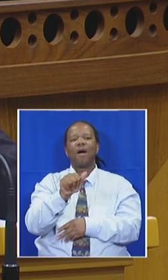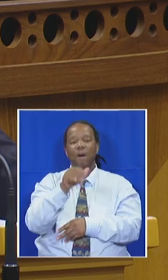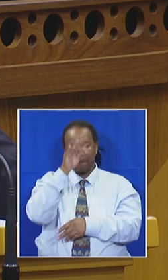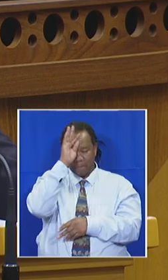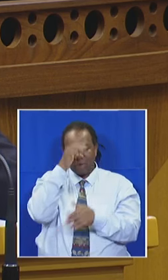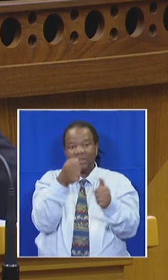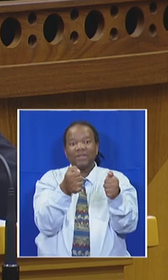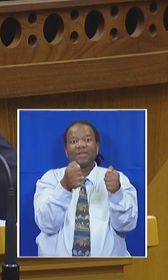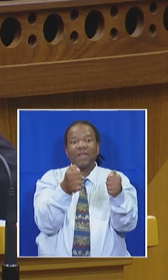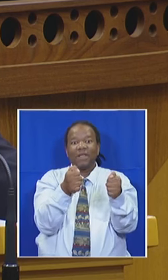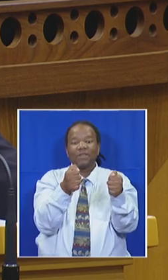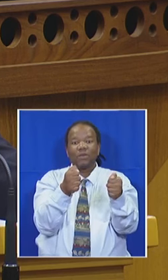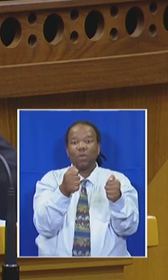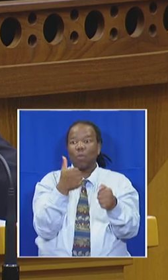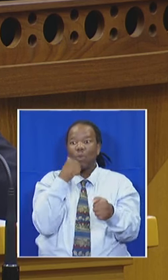I saw